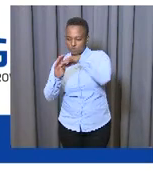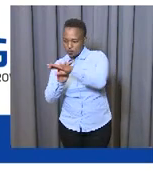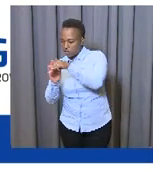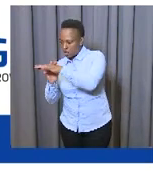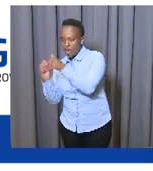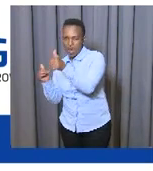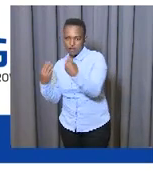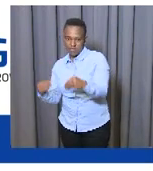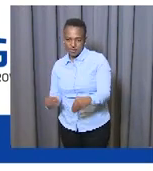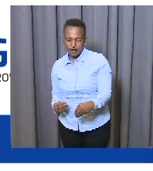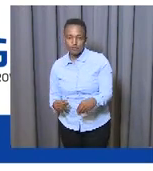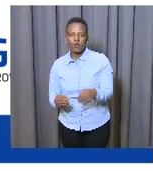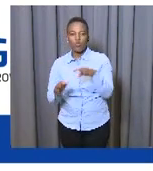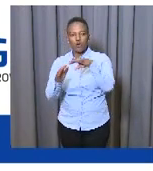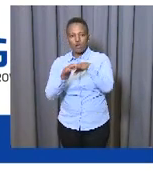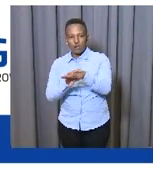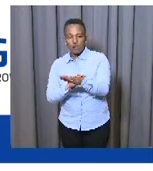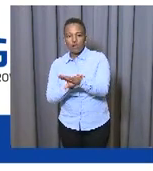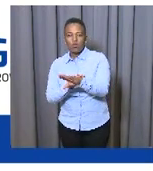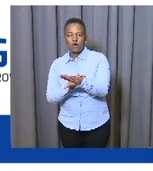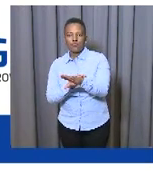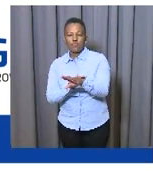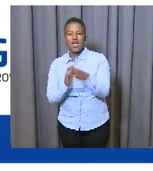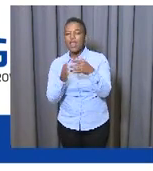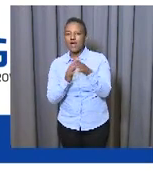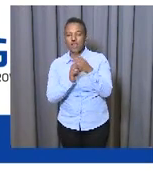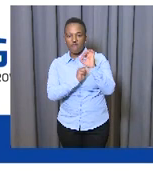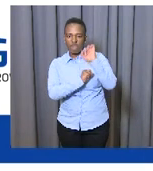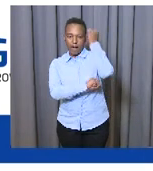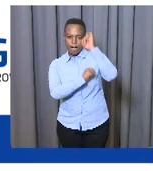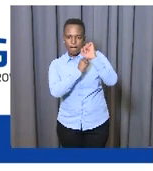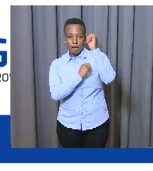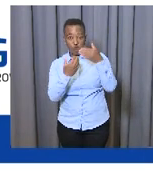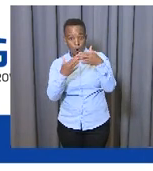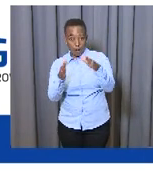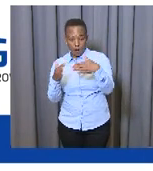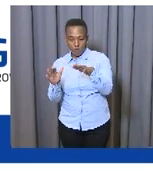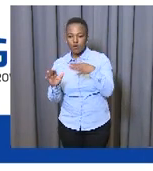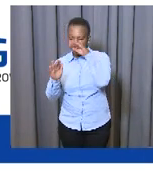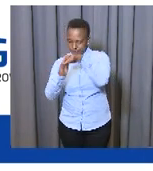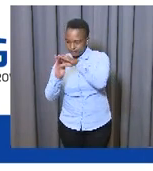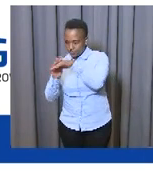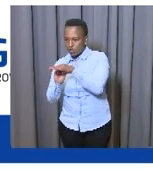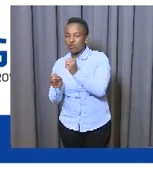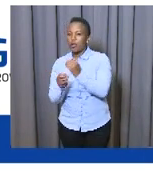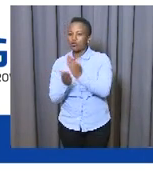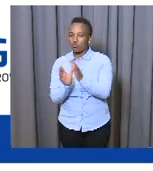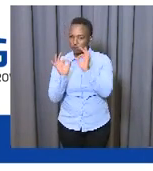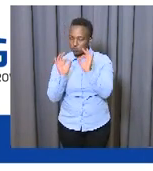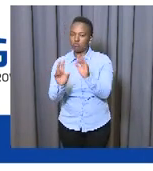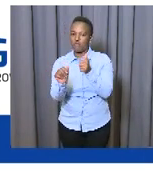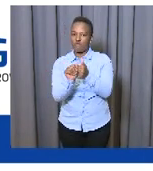be visiting firms that are open. We also want to make sure that they comply. But we're